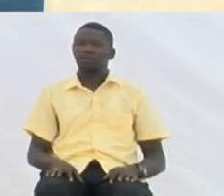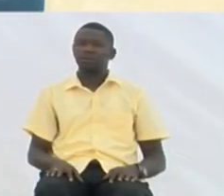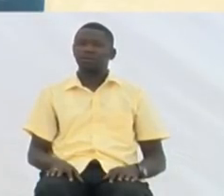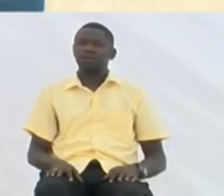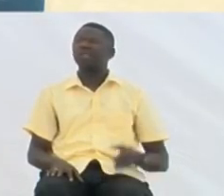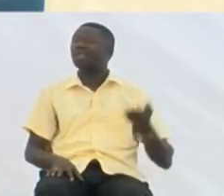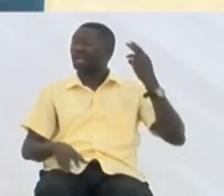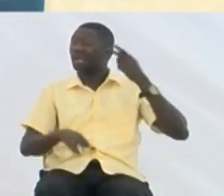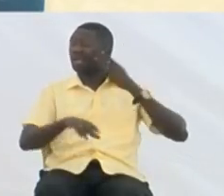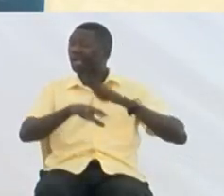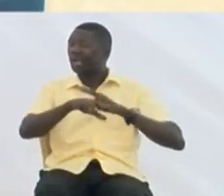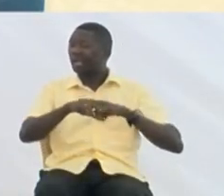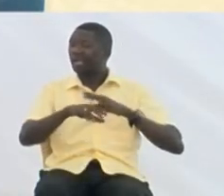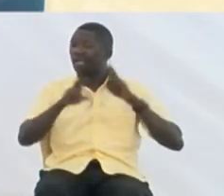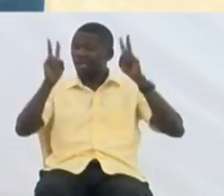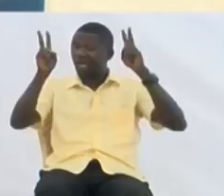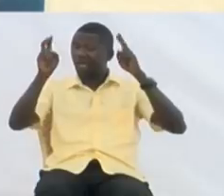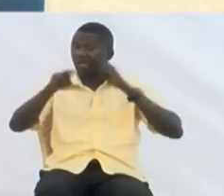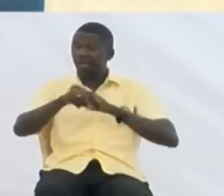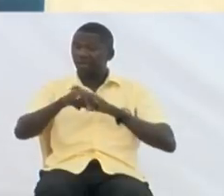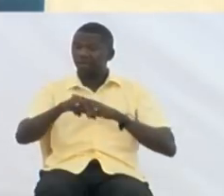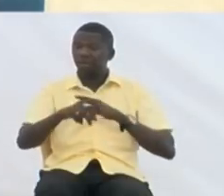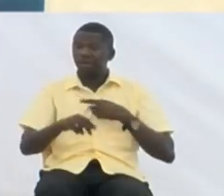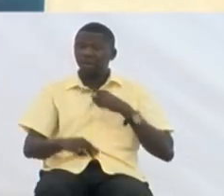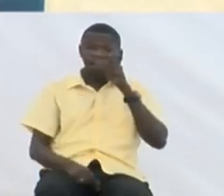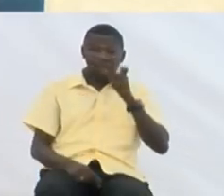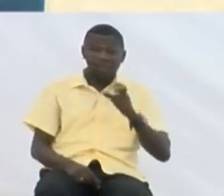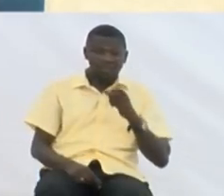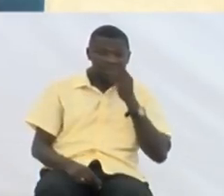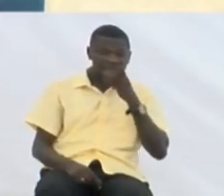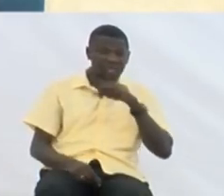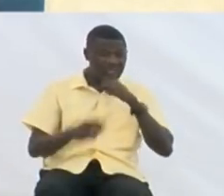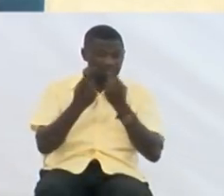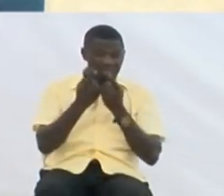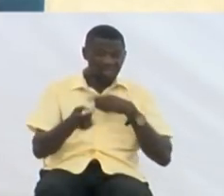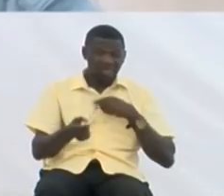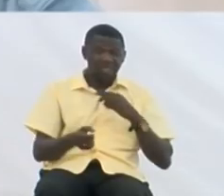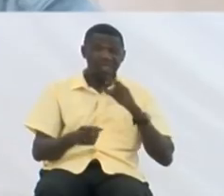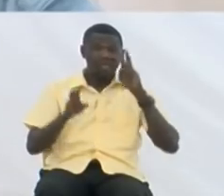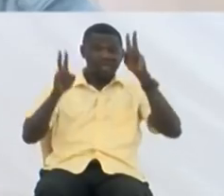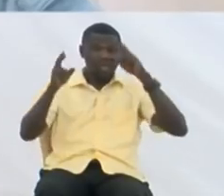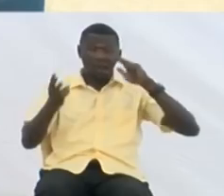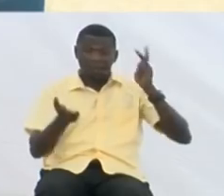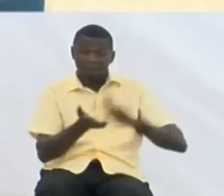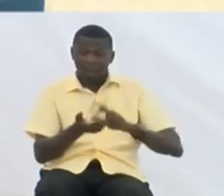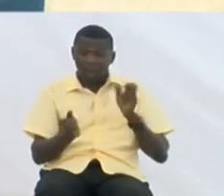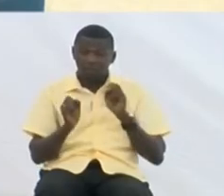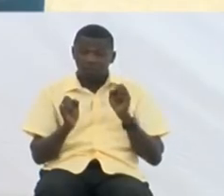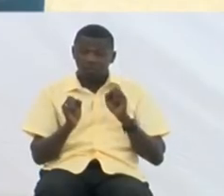during Yaya Jame's time, does anyone say anything which Yaya Jame doesn't approve of?